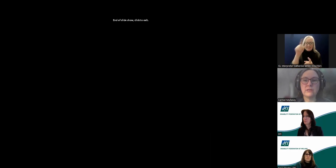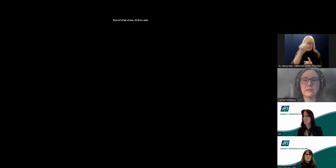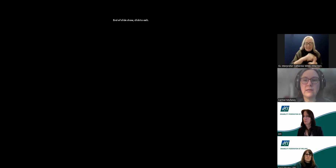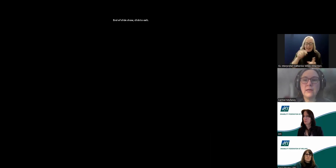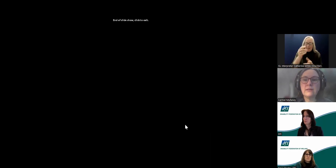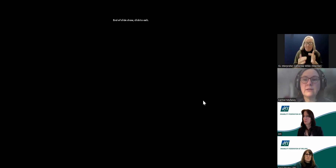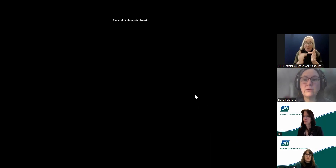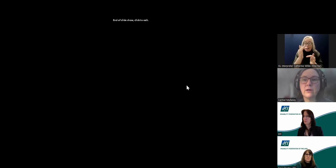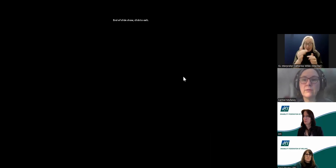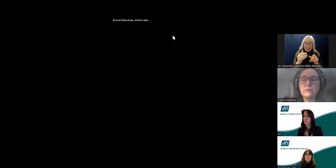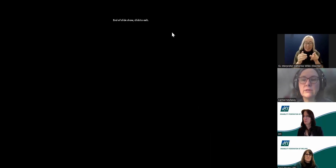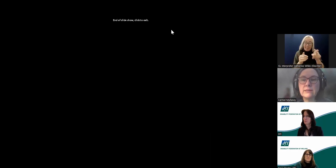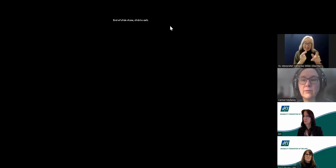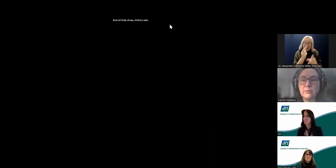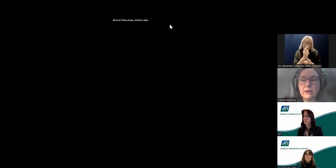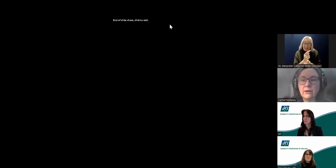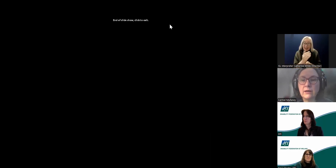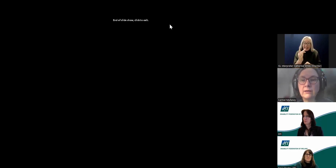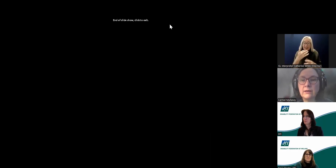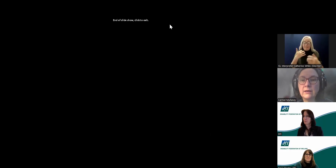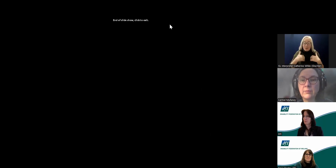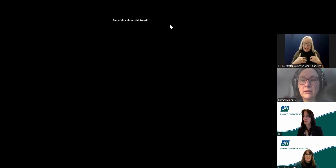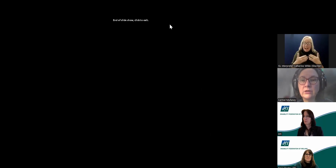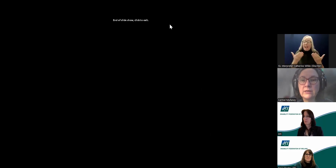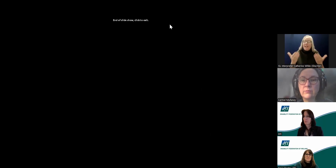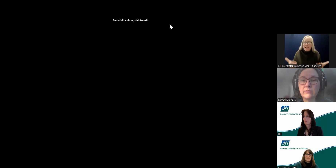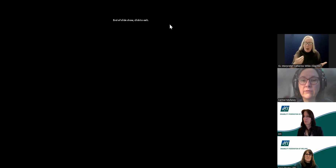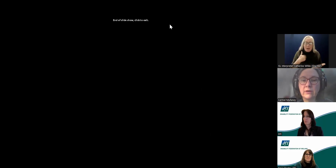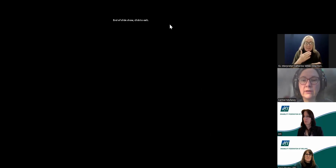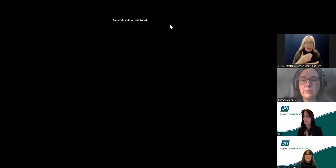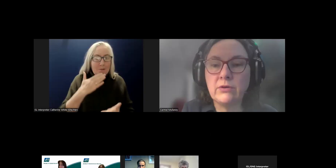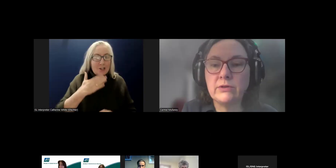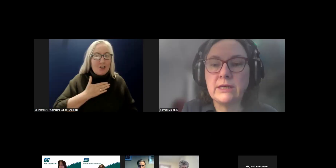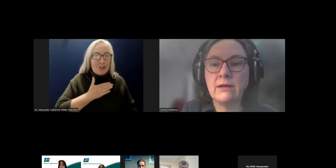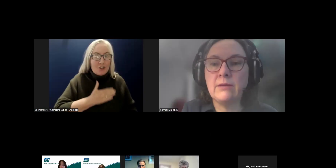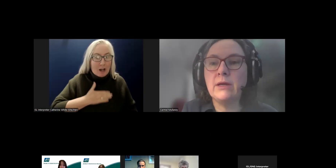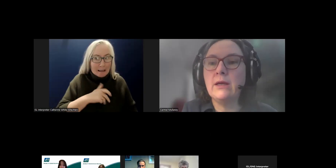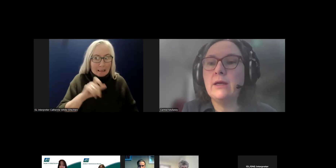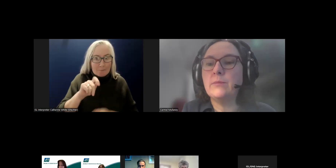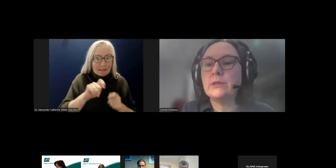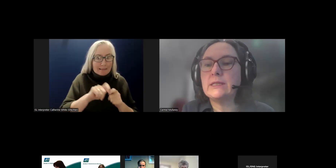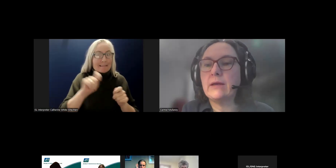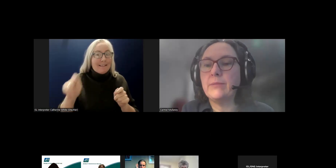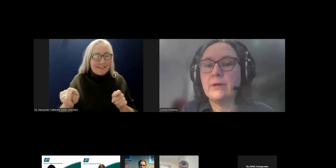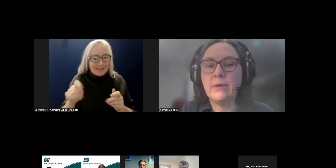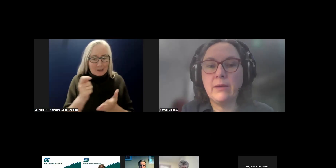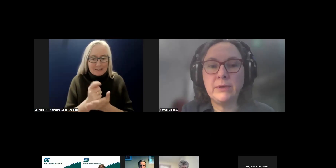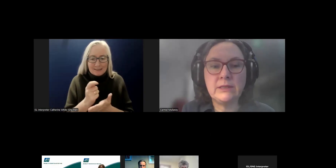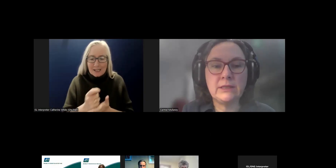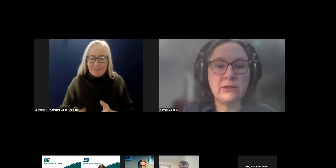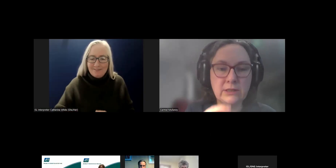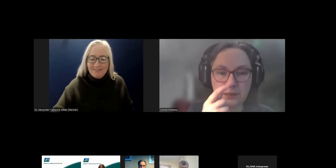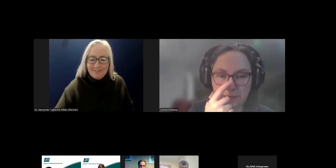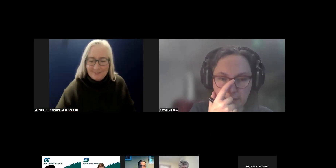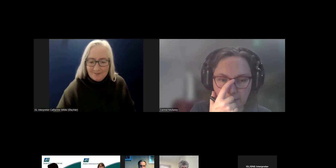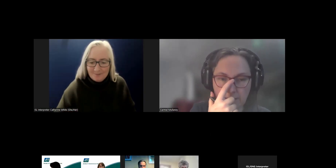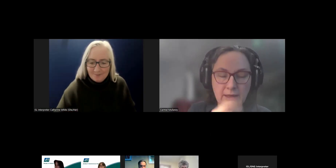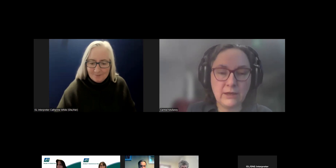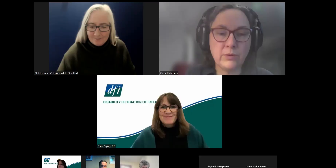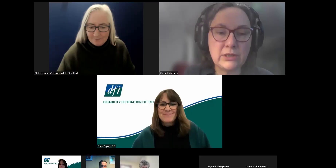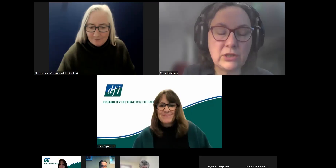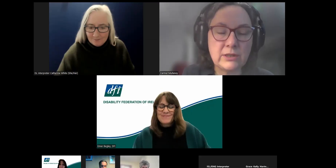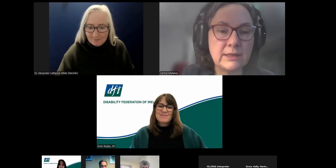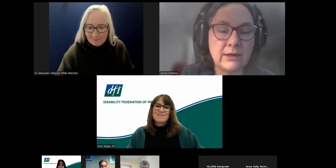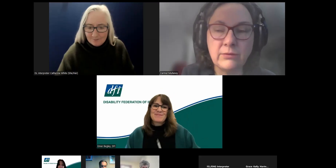of interest. So I'm going to stop there, and apologies, Emer, if I've gone a little bit over time, but I'm happy to take